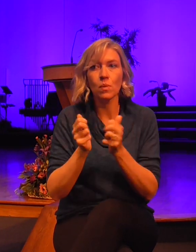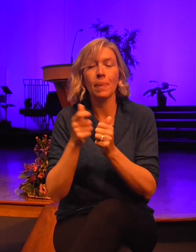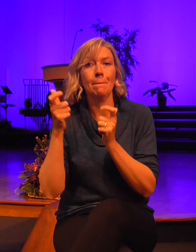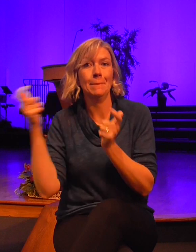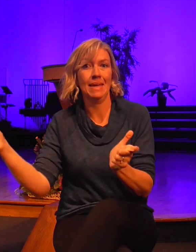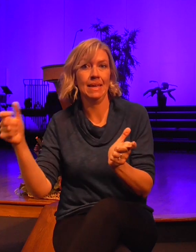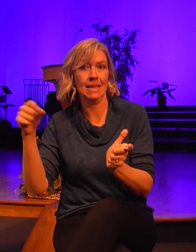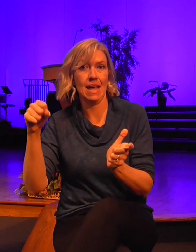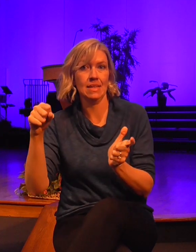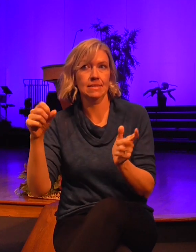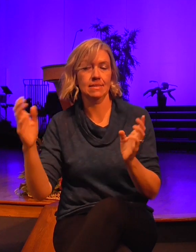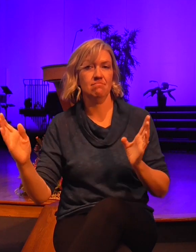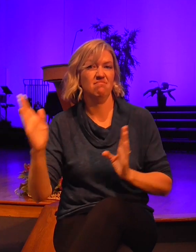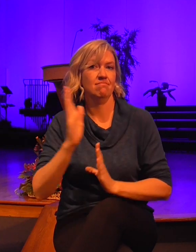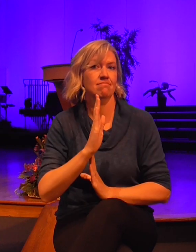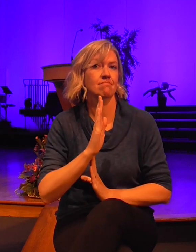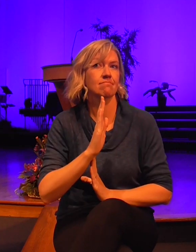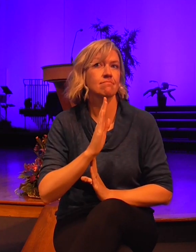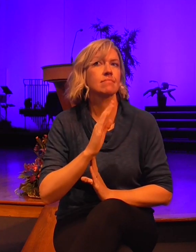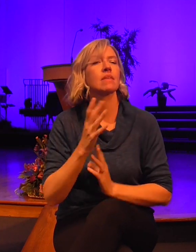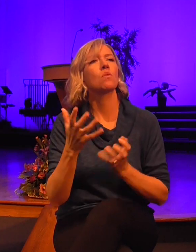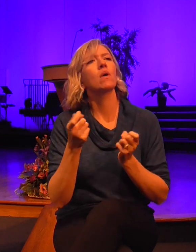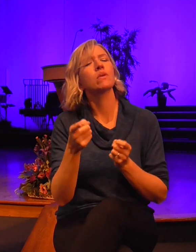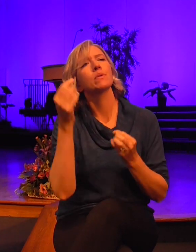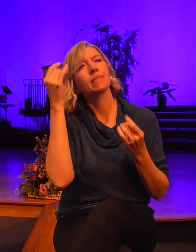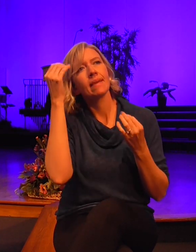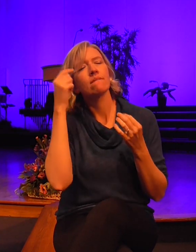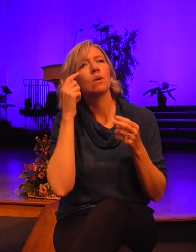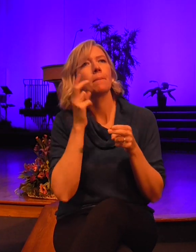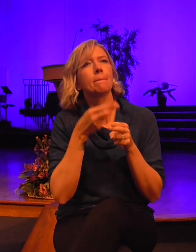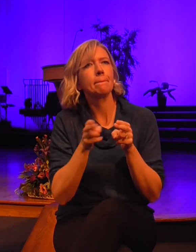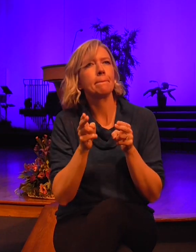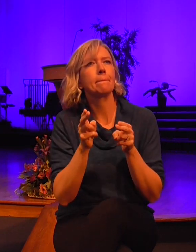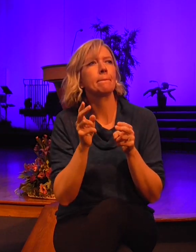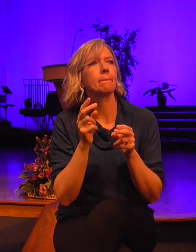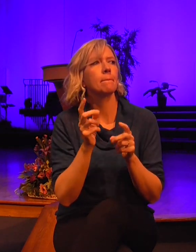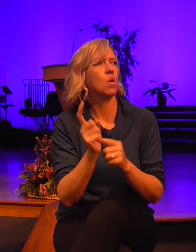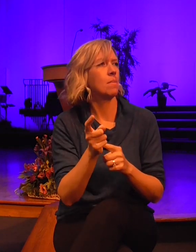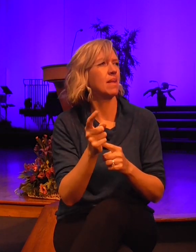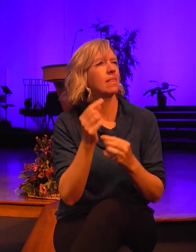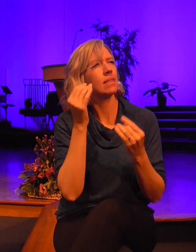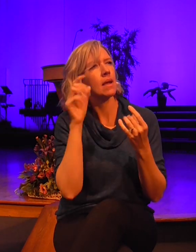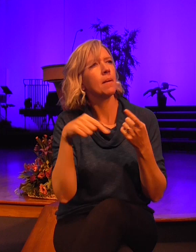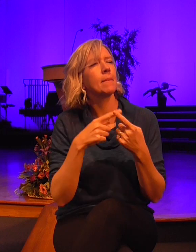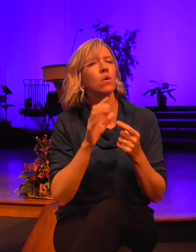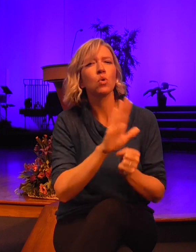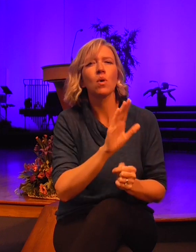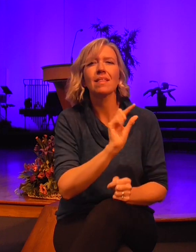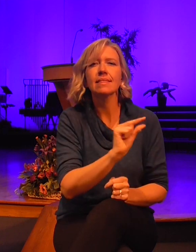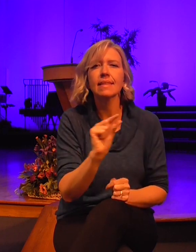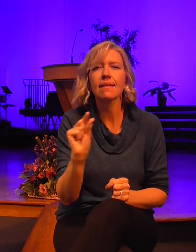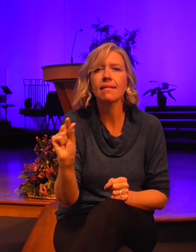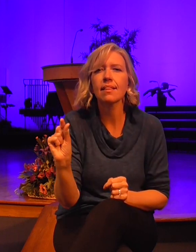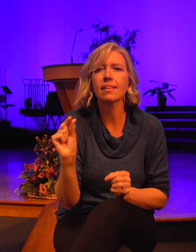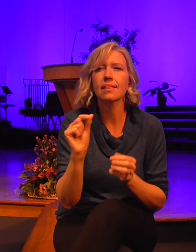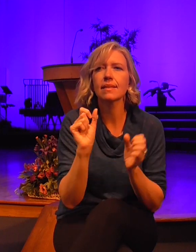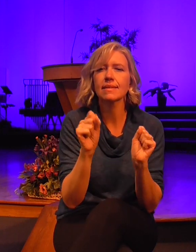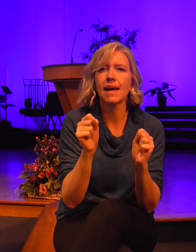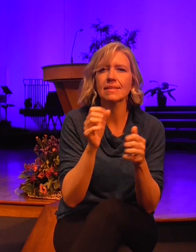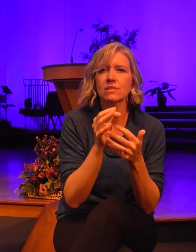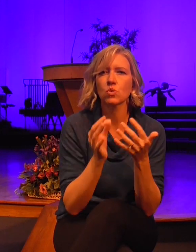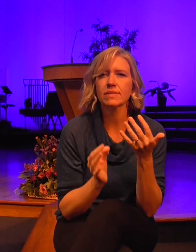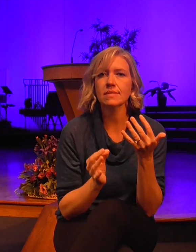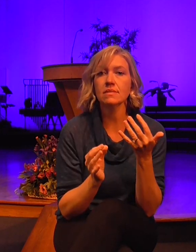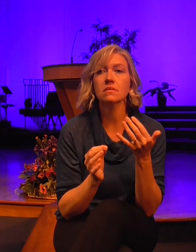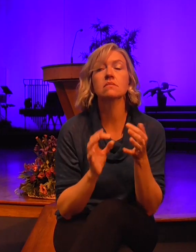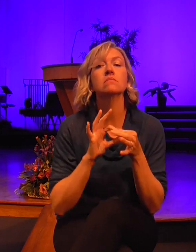So I invite you to think for a moment about what little yeses you can make to make your big yes happen. When it comes